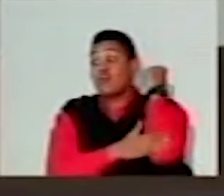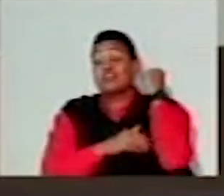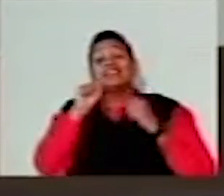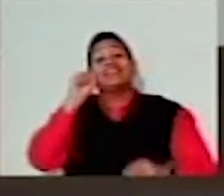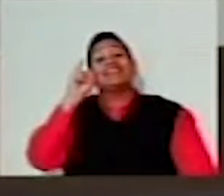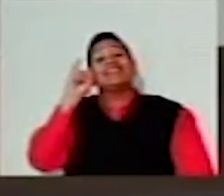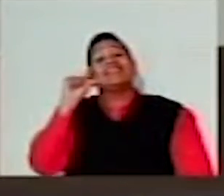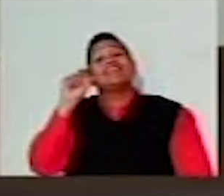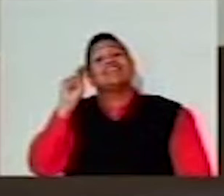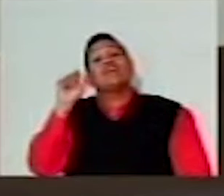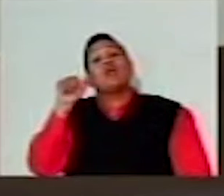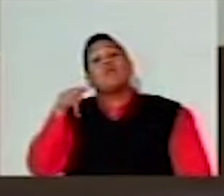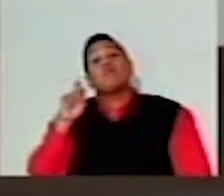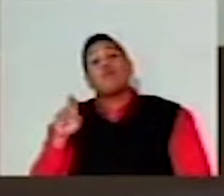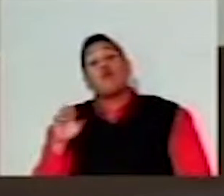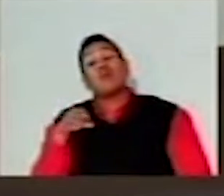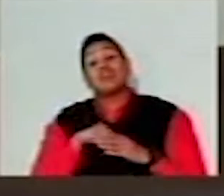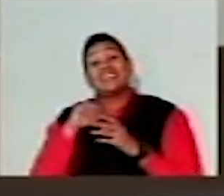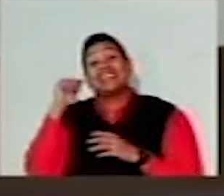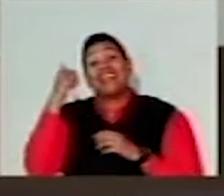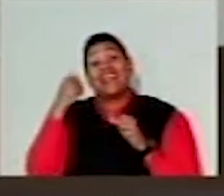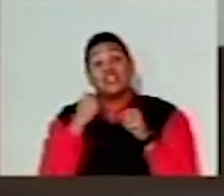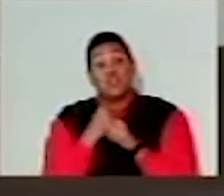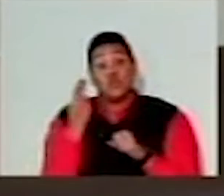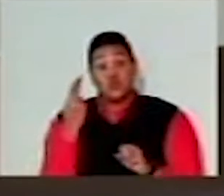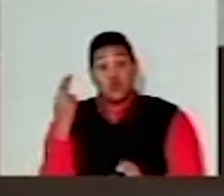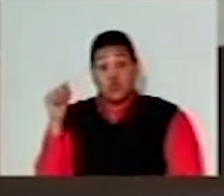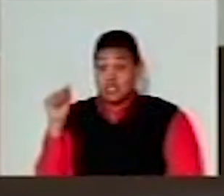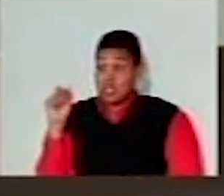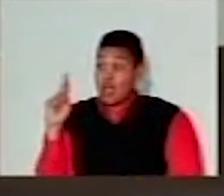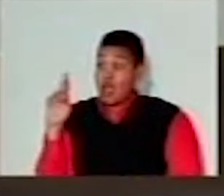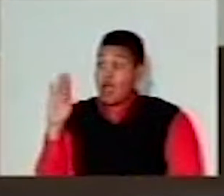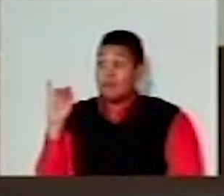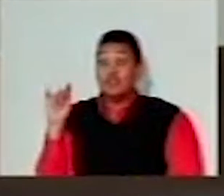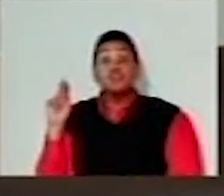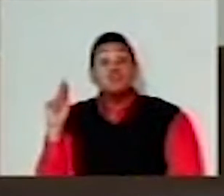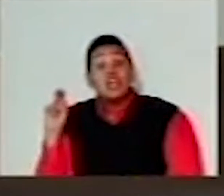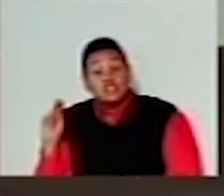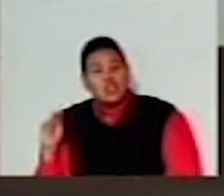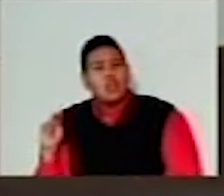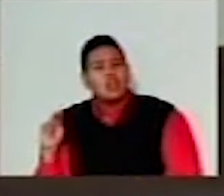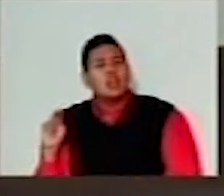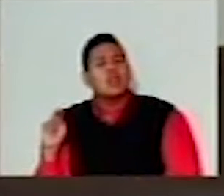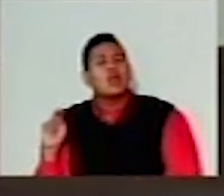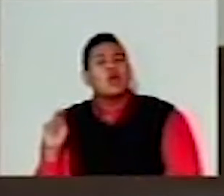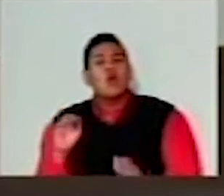10 years, have used arbitration as a major